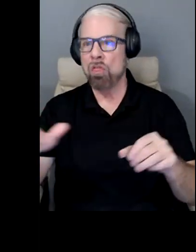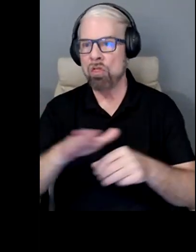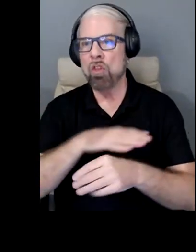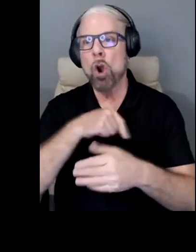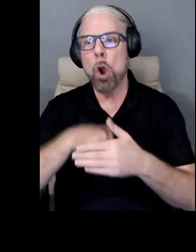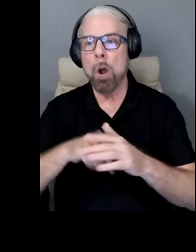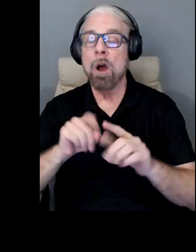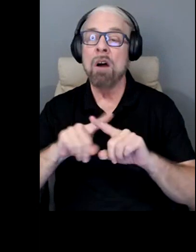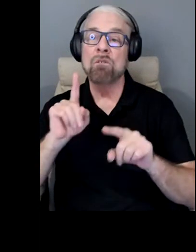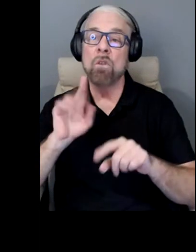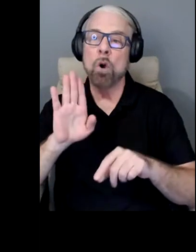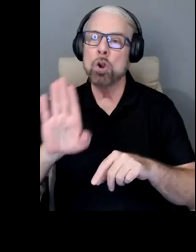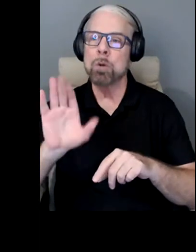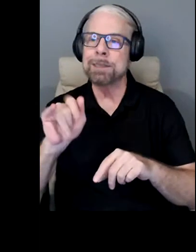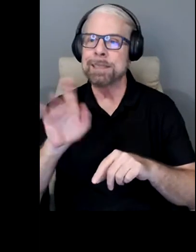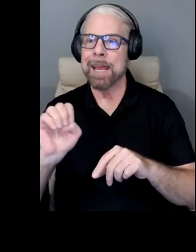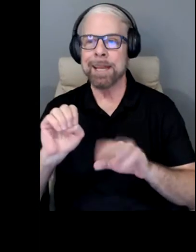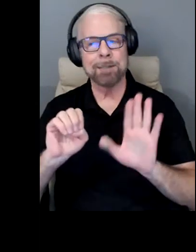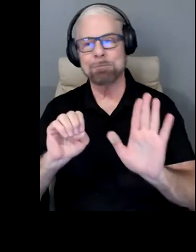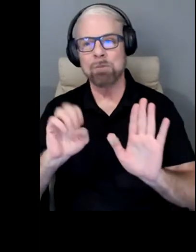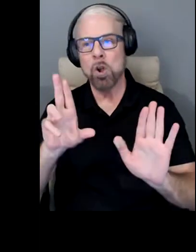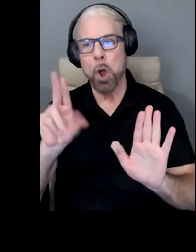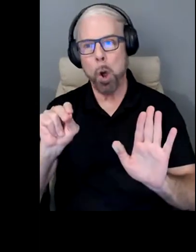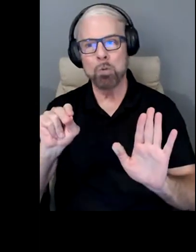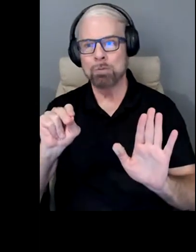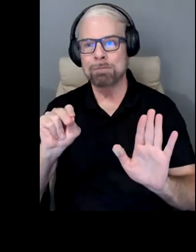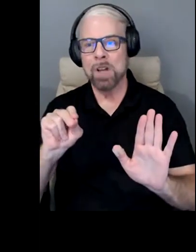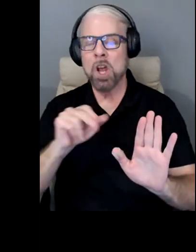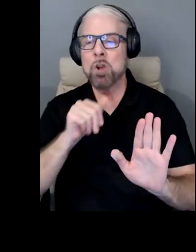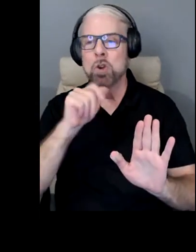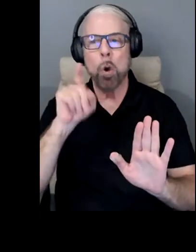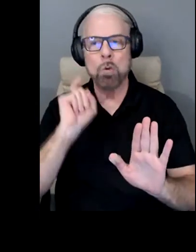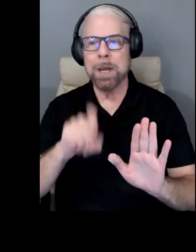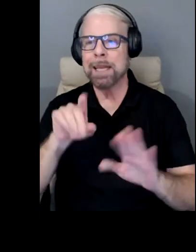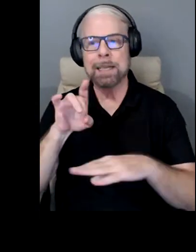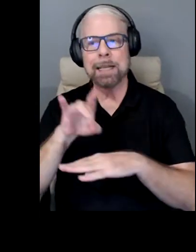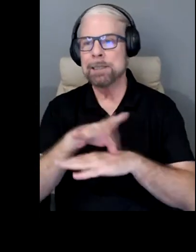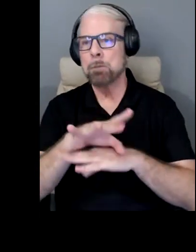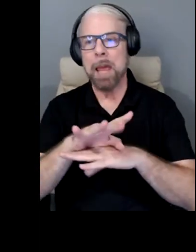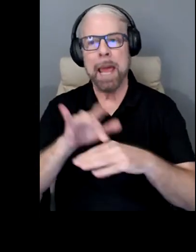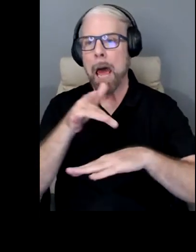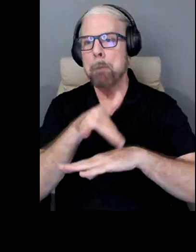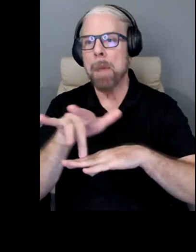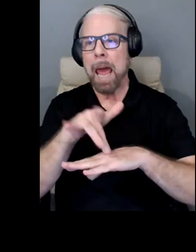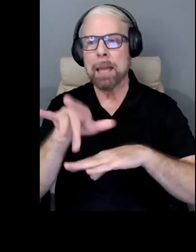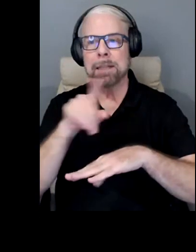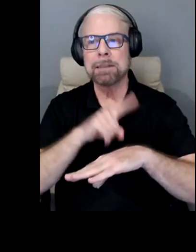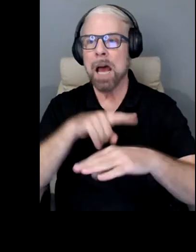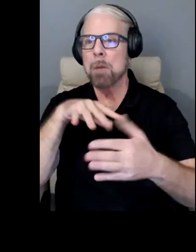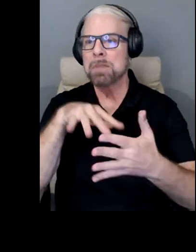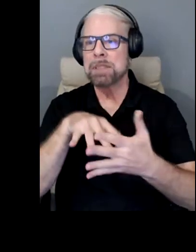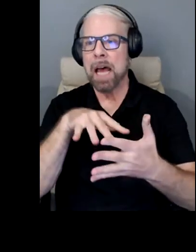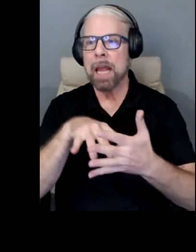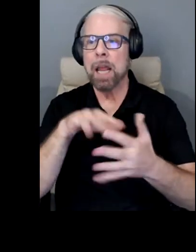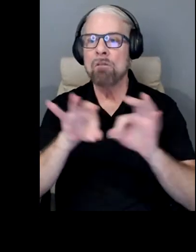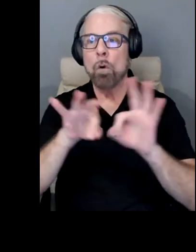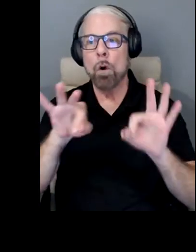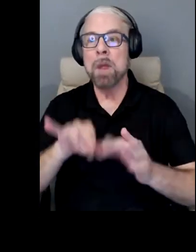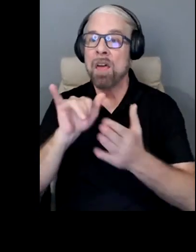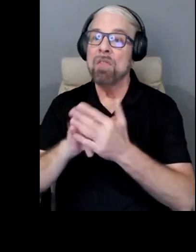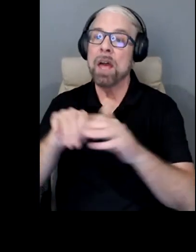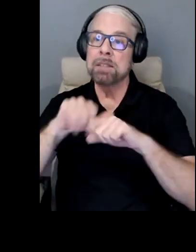For your sake, no, absolutely, you do not need to submit a blank time study form. In that situation,